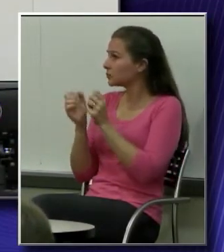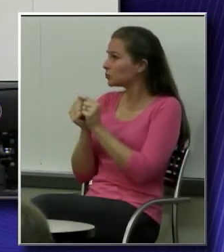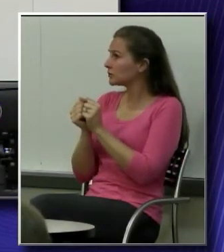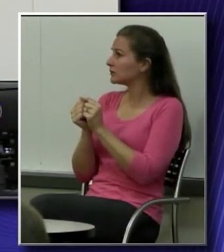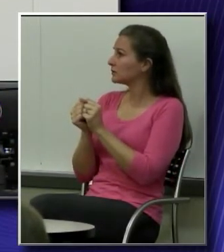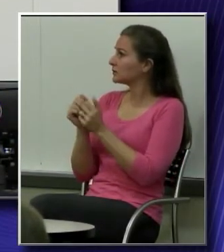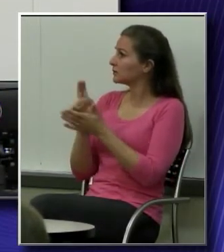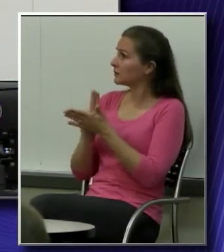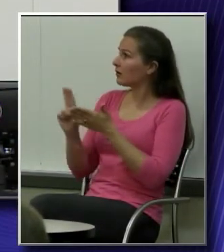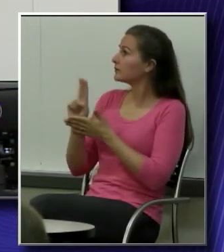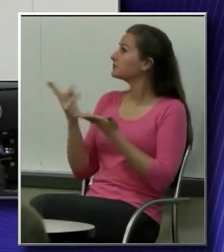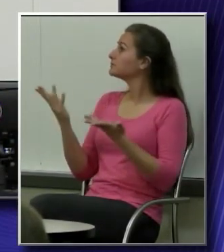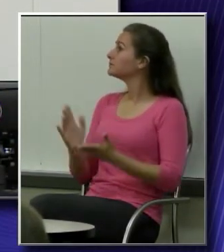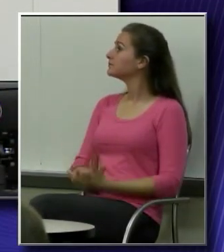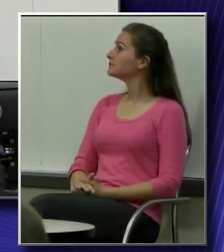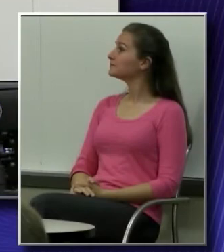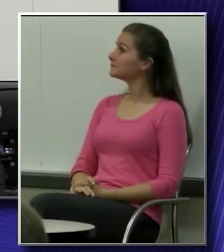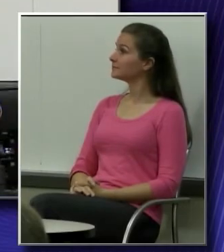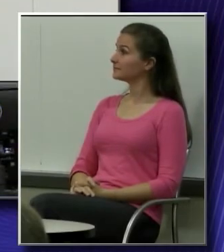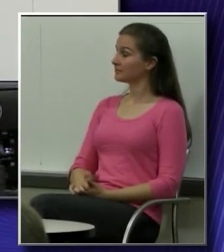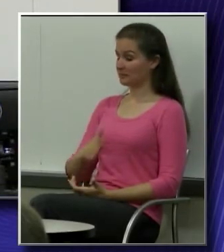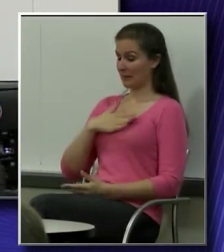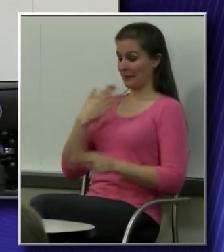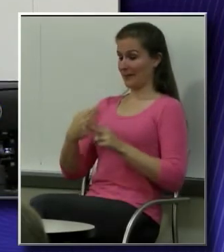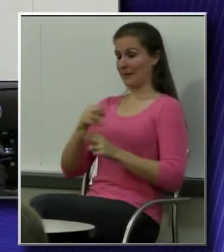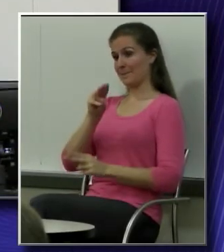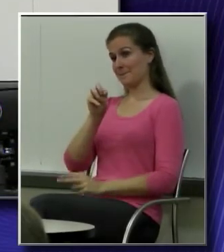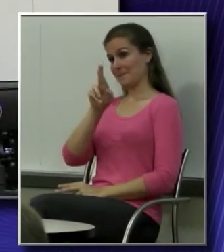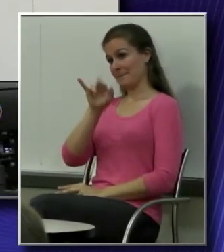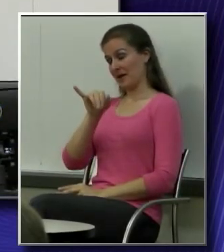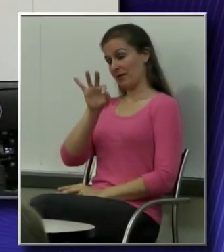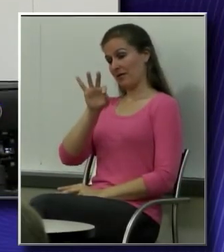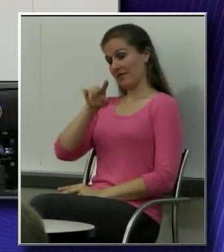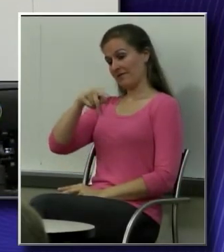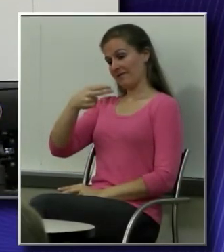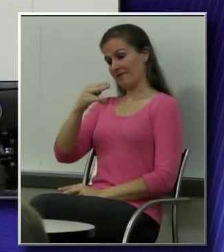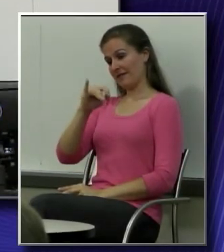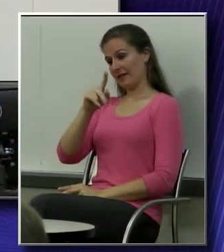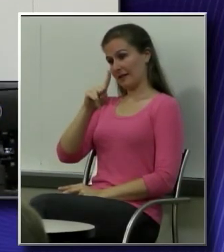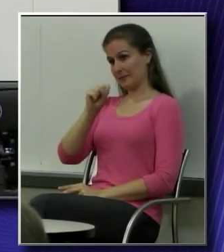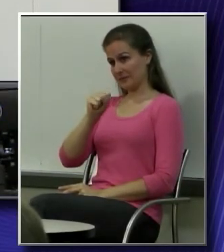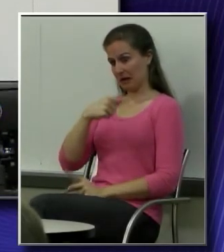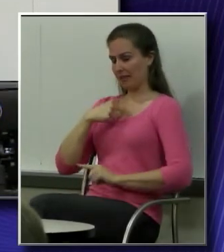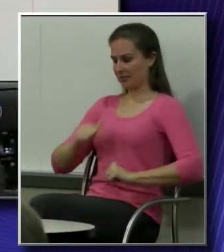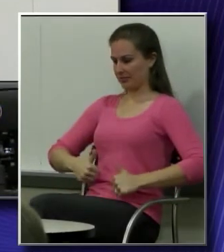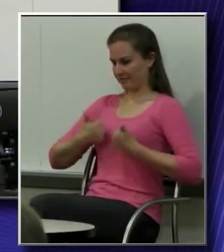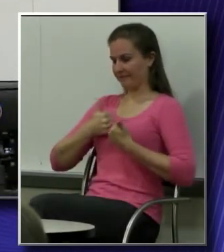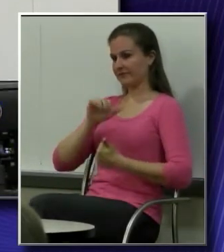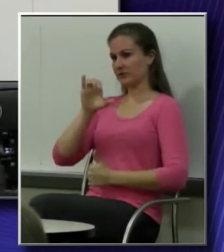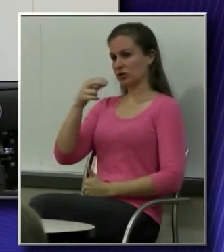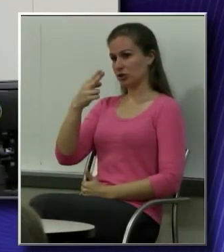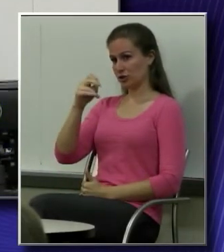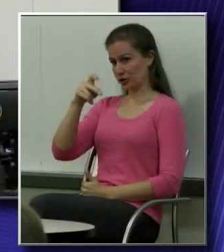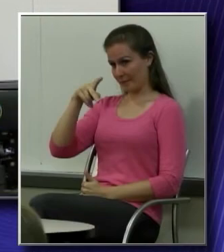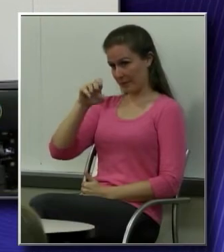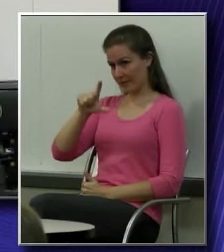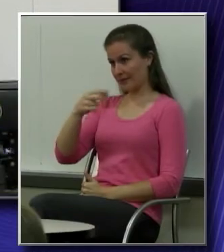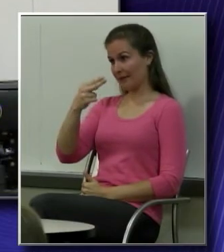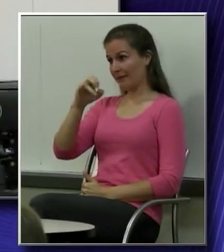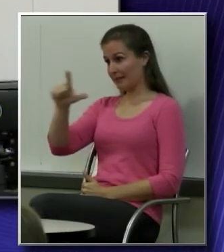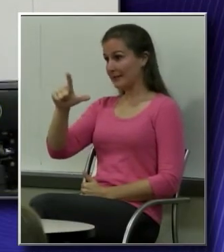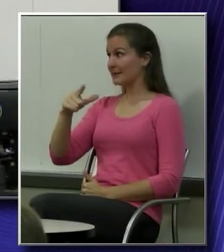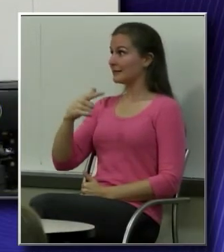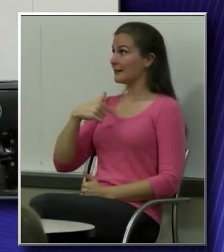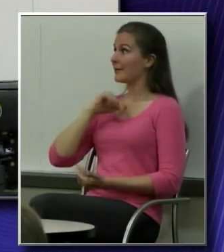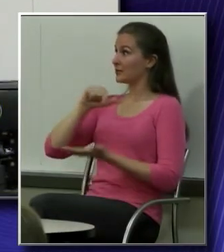with the system, please. I'm Mary Phillips. I live in Chapel Hill. I'm a graduate of two of the